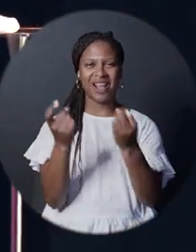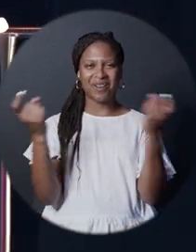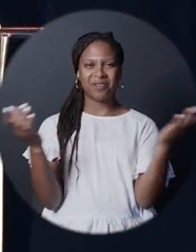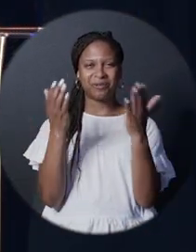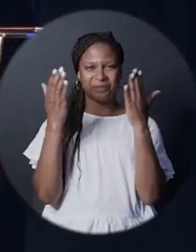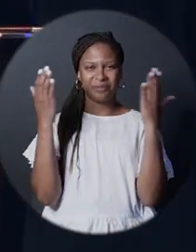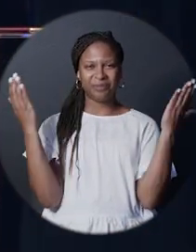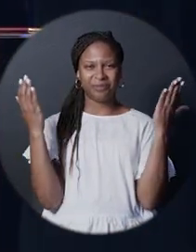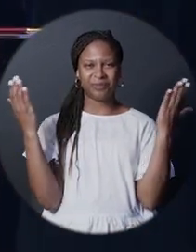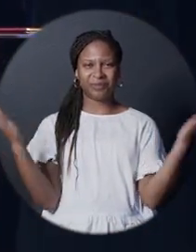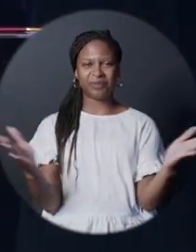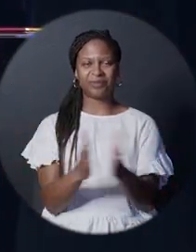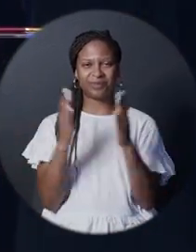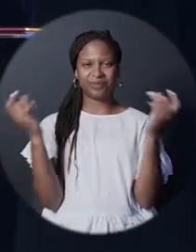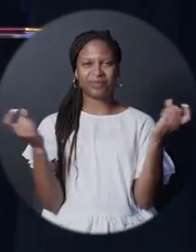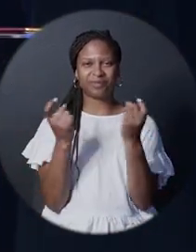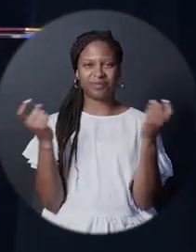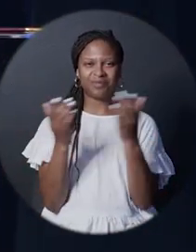Yeah, yeah, yeah, yeah, yeah, yeah.